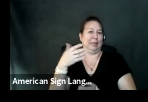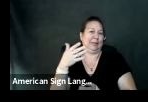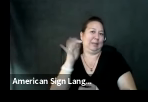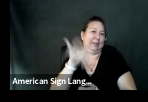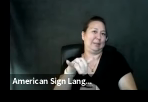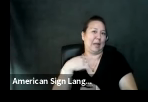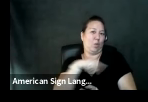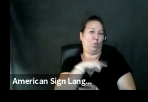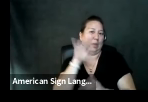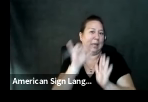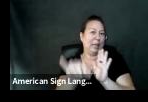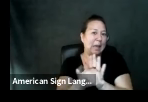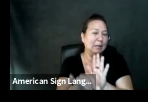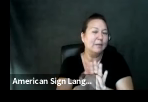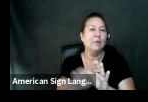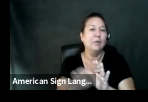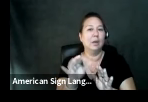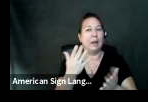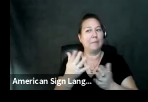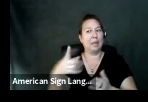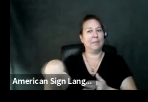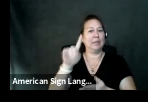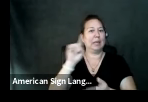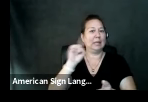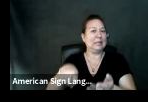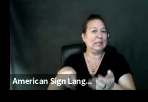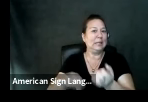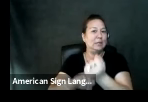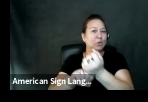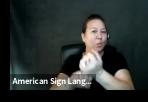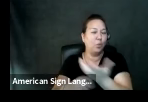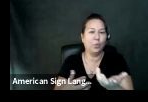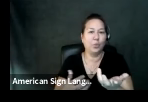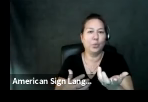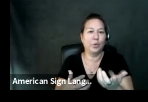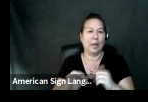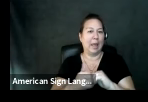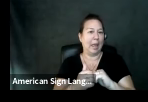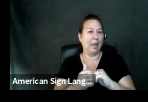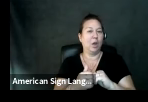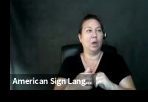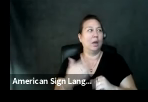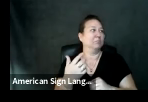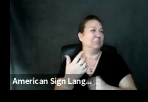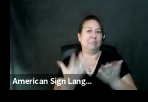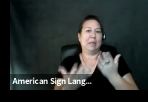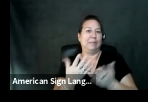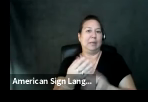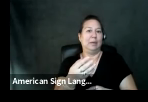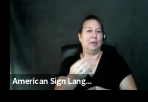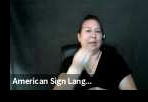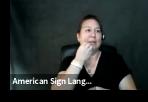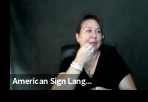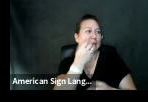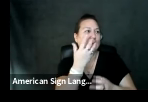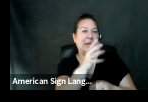there's, they might need support, peer supports, like in the cafeteria or on the playground.